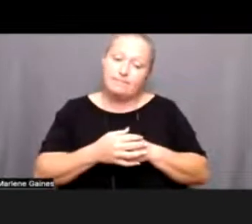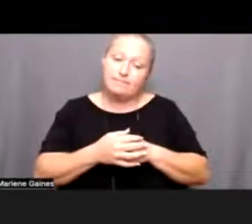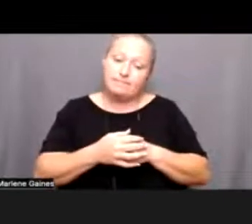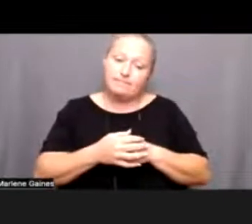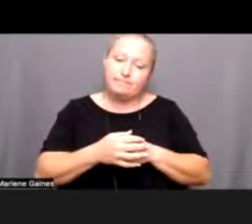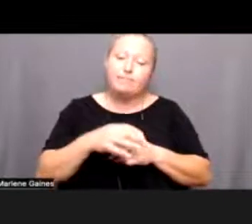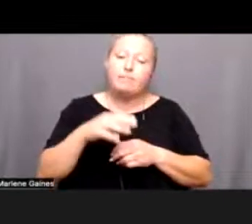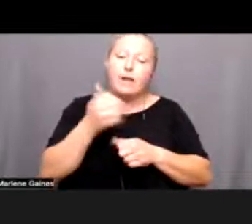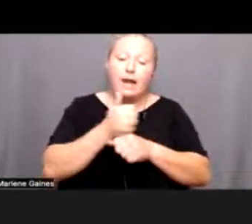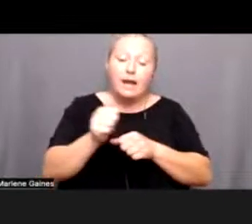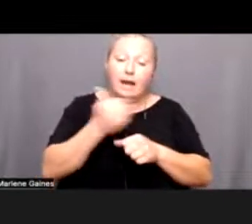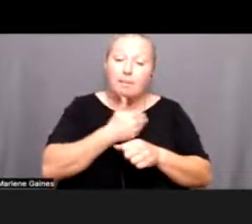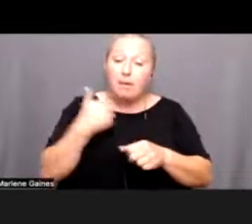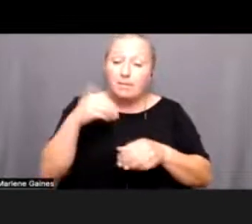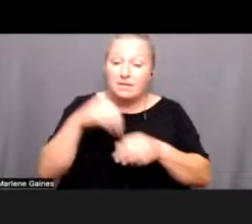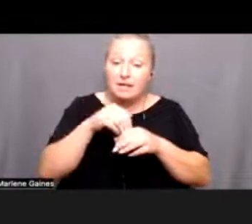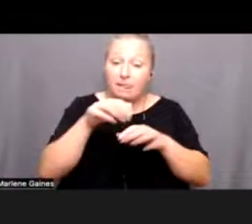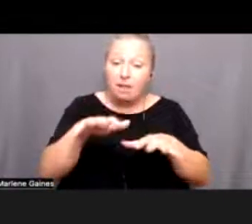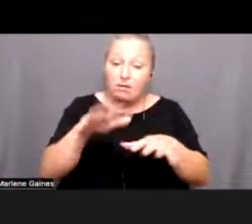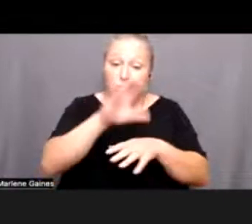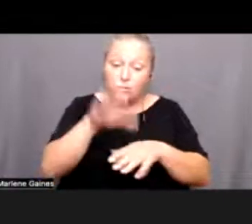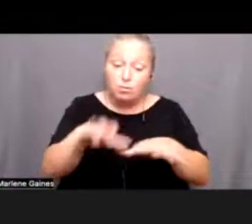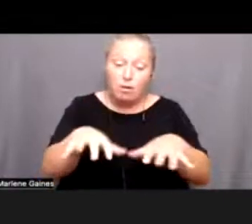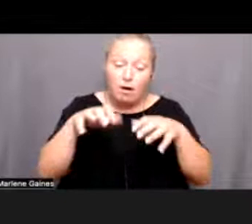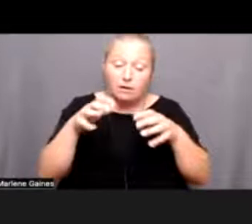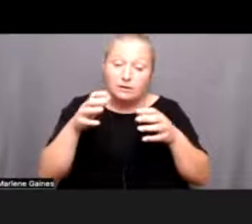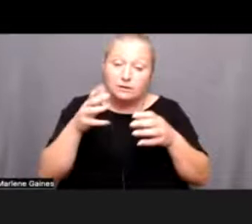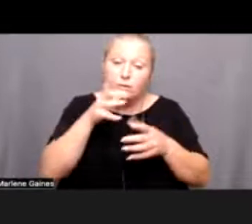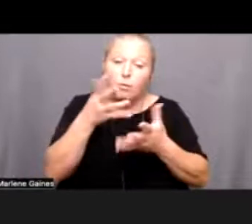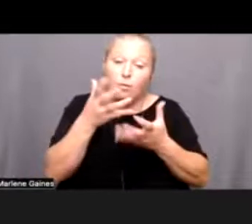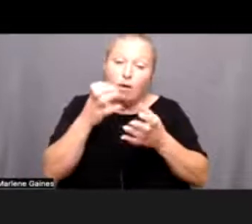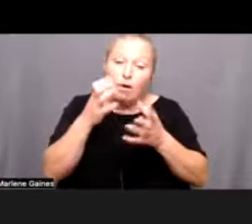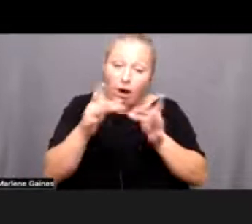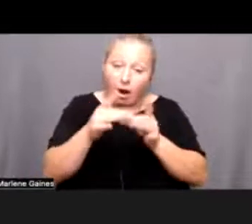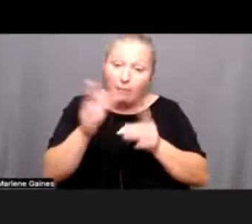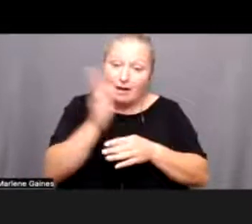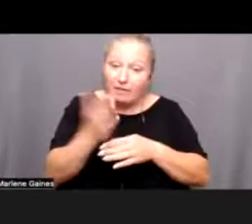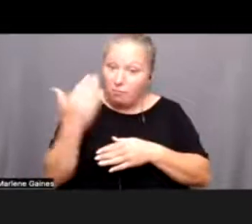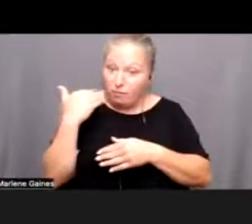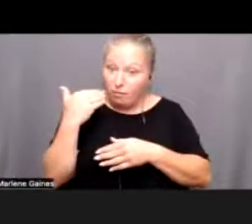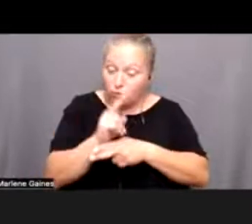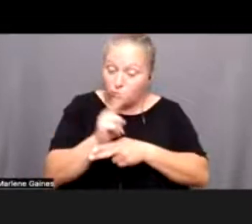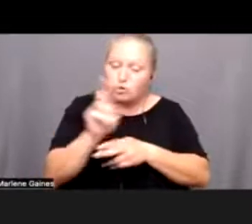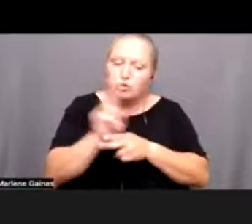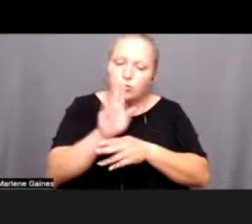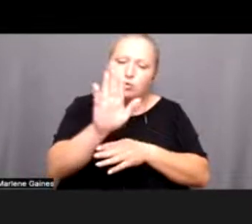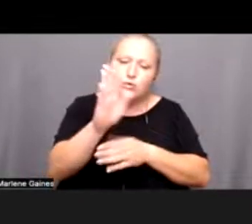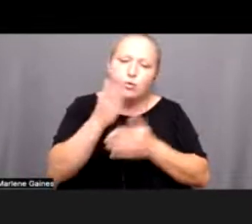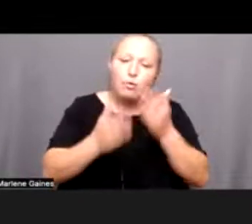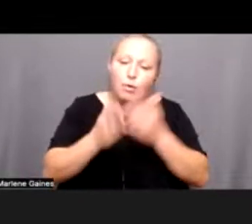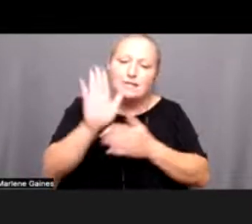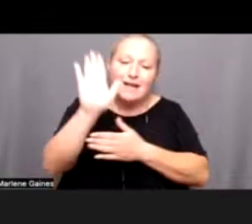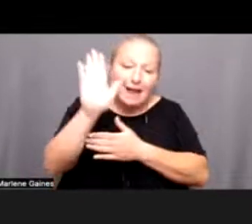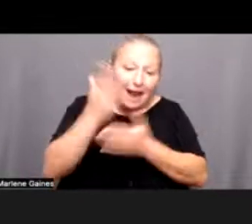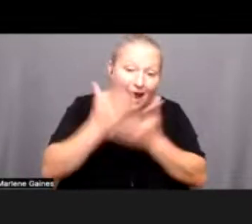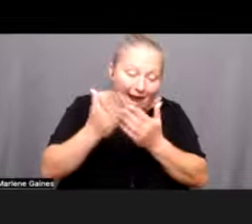Absolutely. If there are any members in the audience of Zoom that would like to make comment and have never done this before, please use the raise your hand functionality. I will